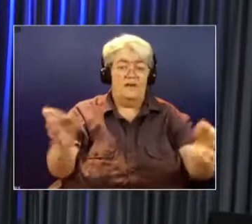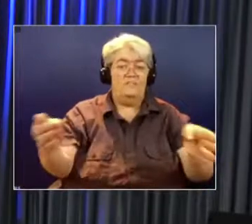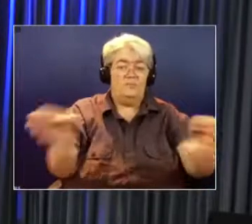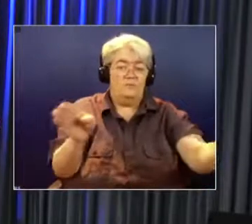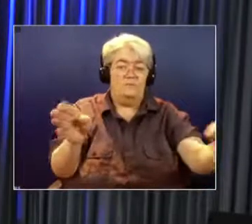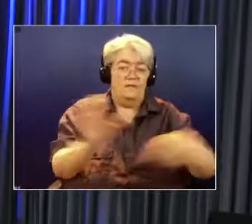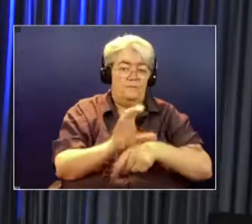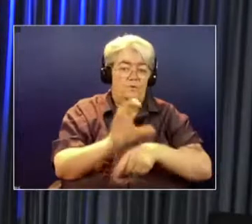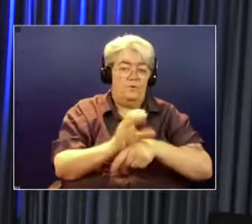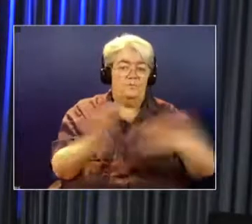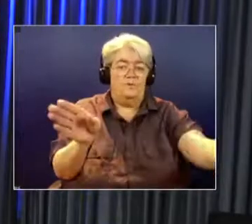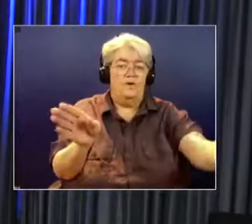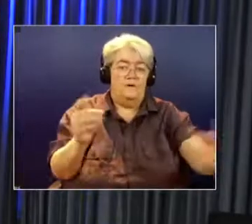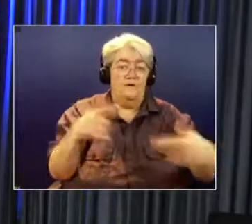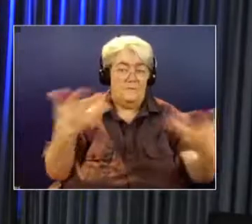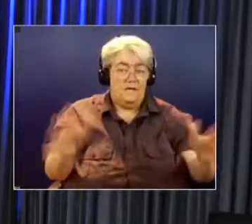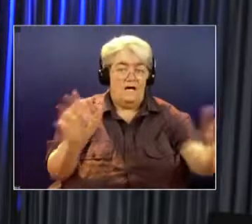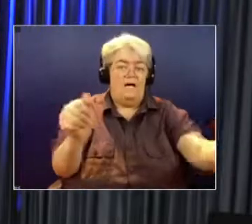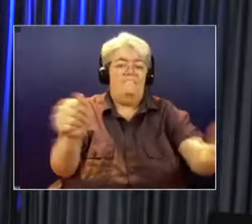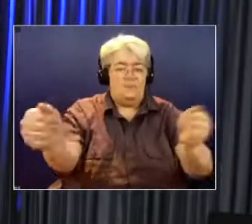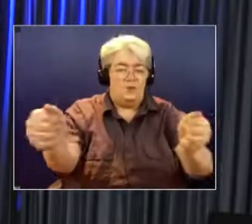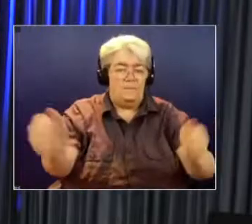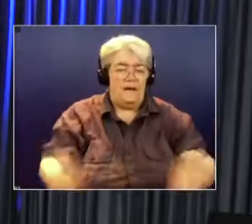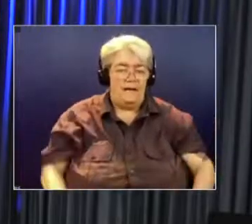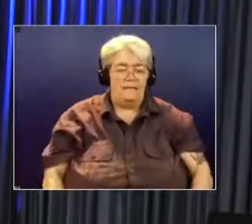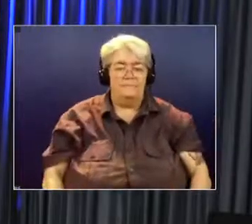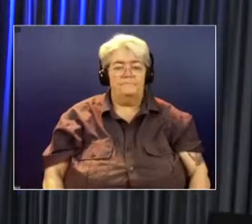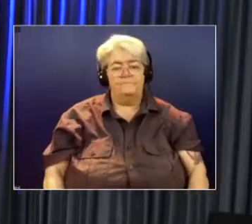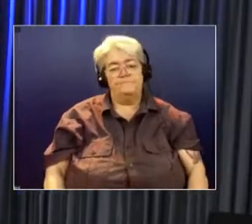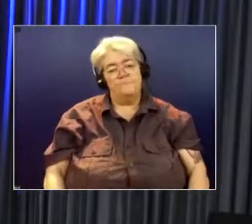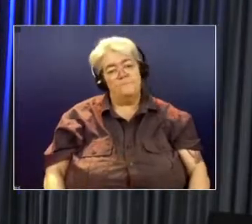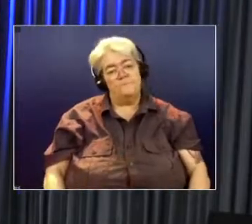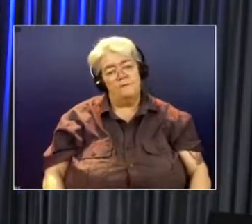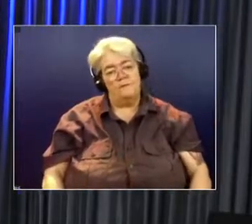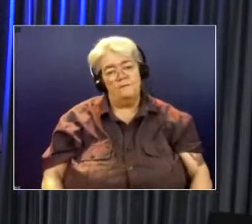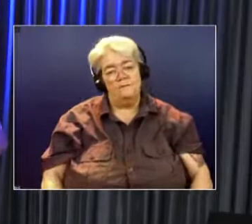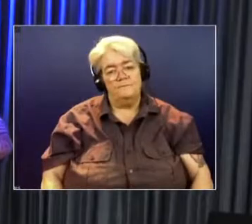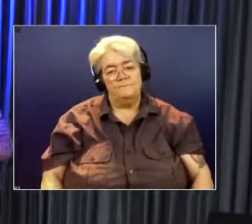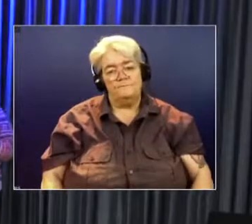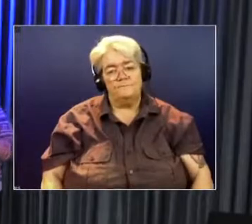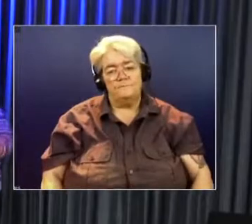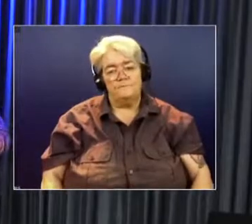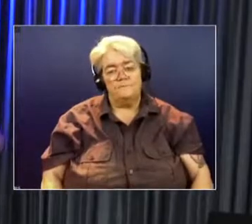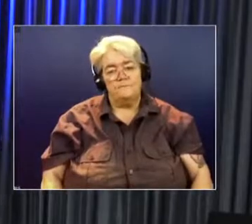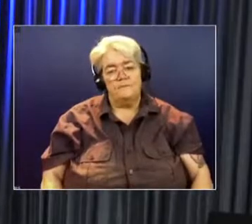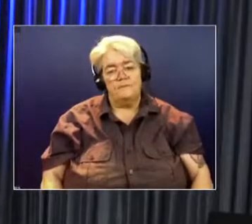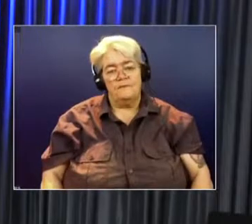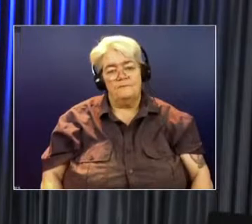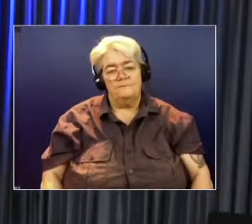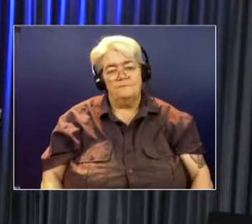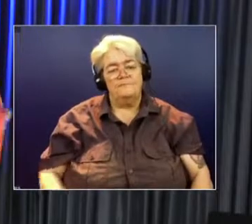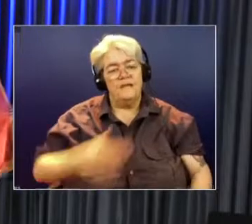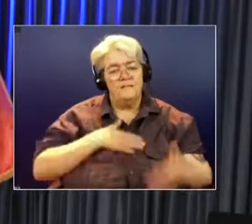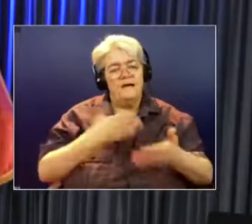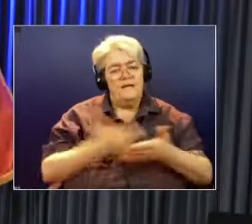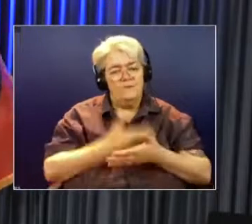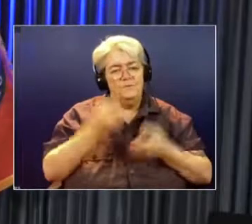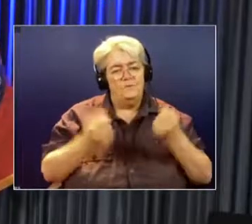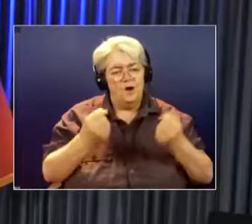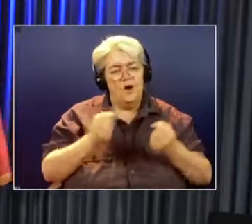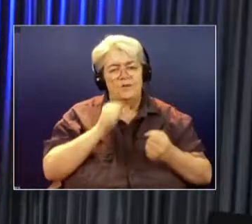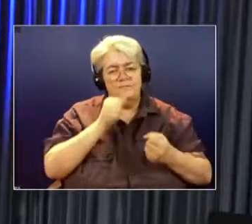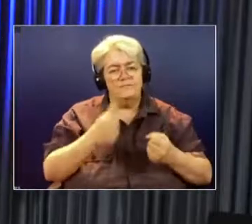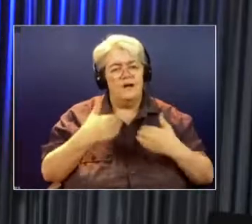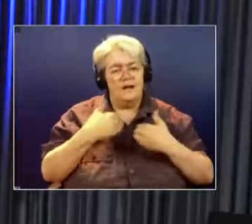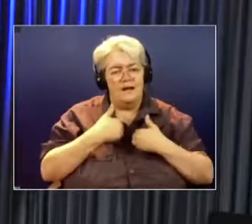little bit of California. Obviously, everyone knows the US. The Orange County flag, we'd be able to play with that a little bit, perhaps read